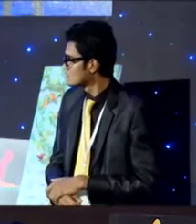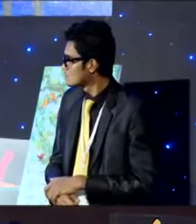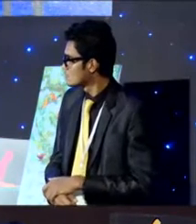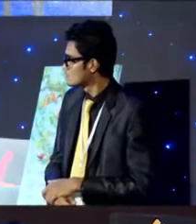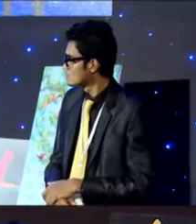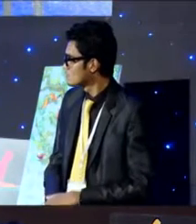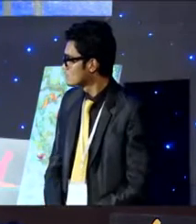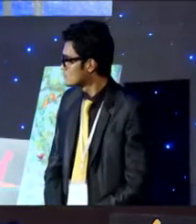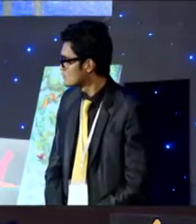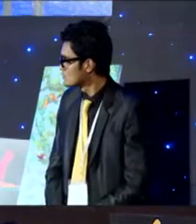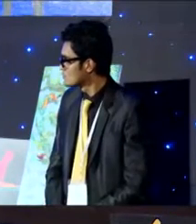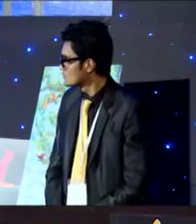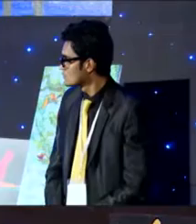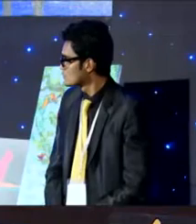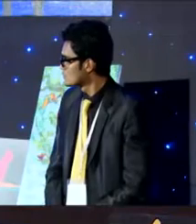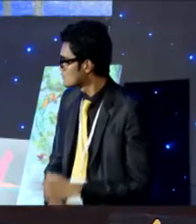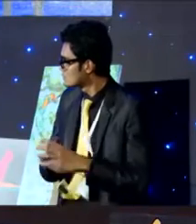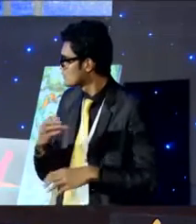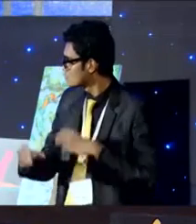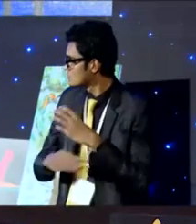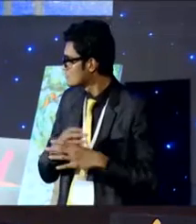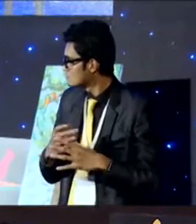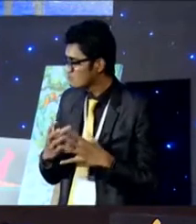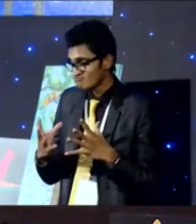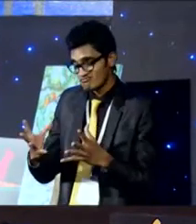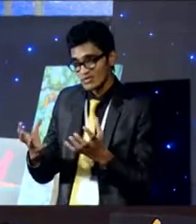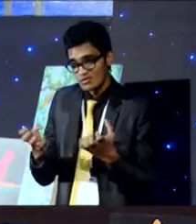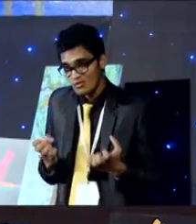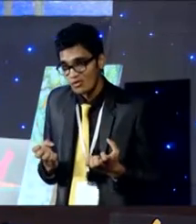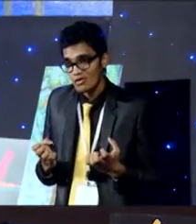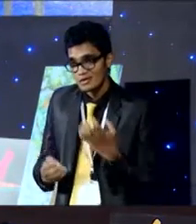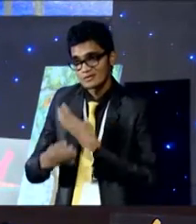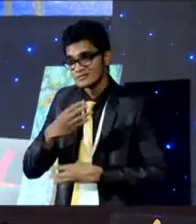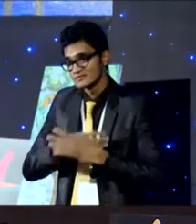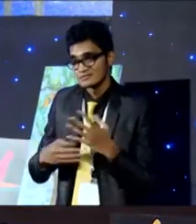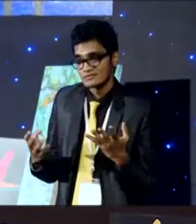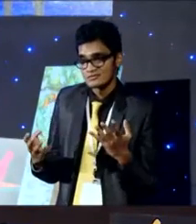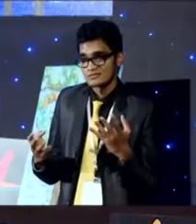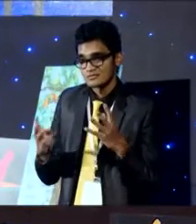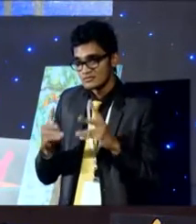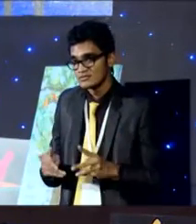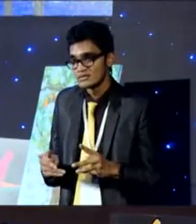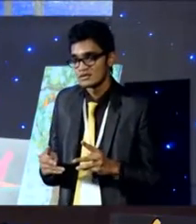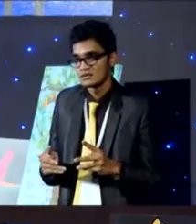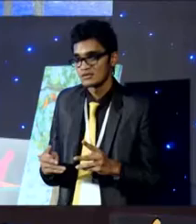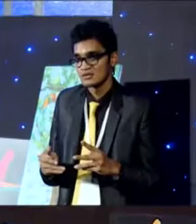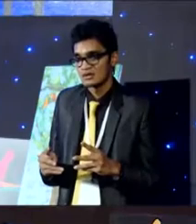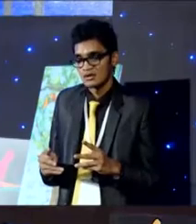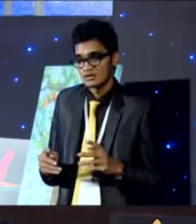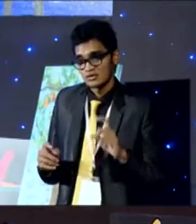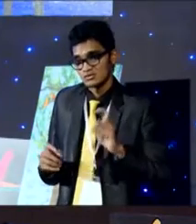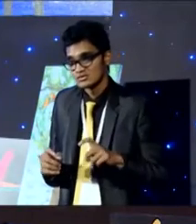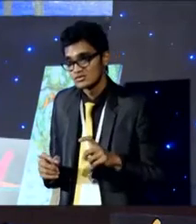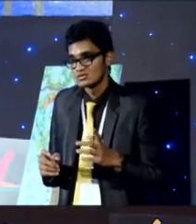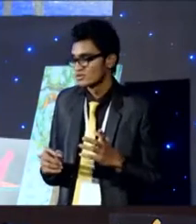that companies say that we want to recruit persons, and then they say, let us create, let us sensitize, let